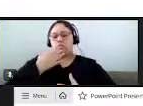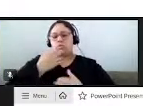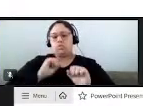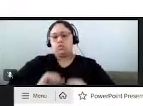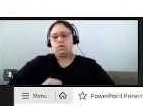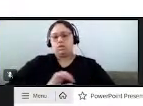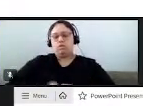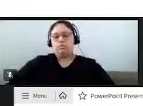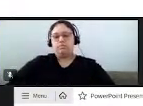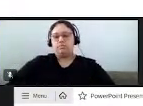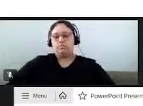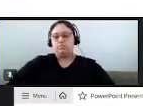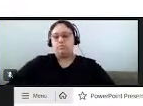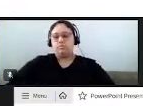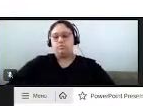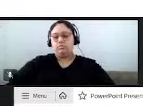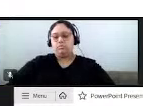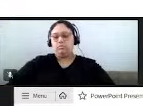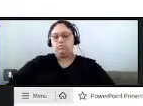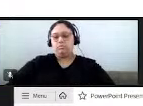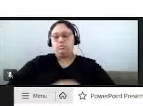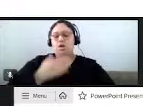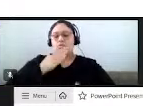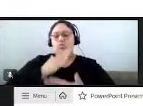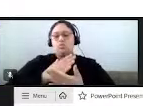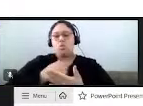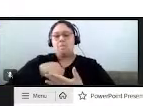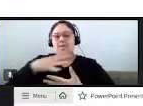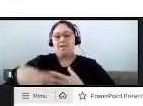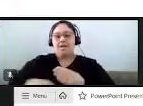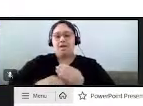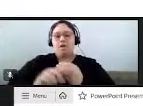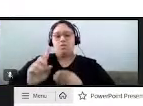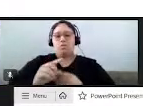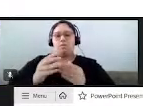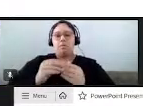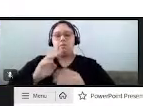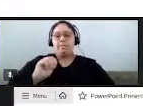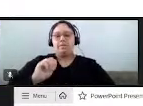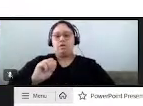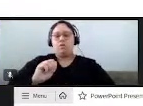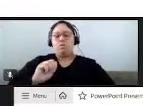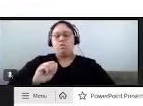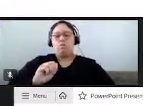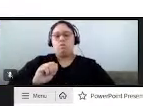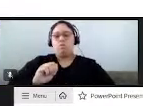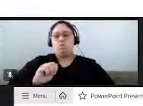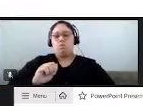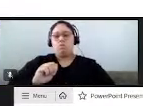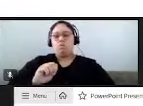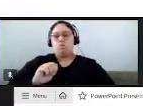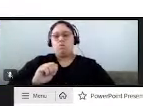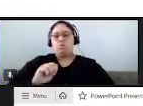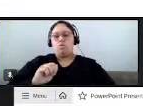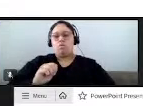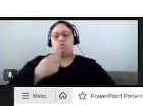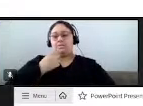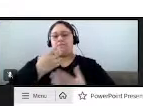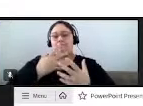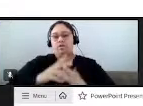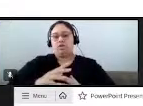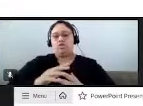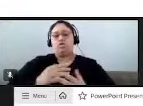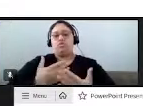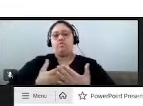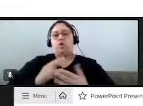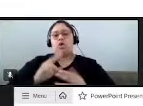I'm sure I would be latching on what Member Maseko has been raising, particularly around